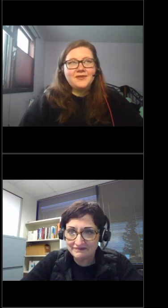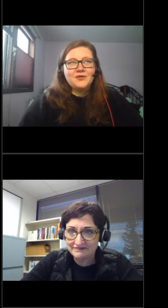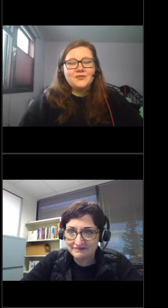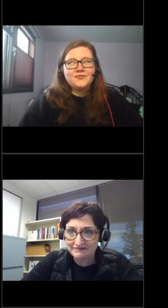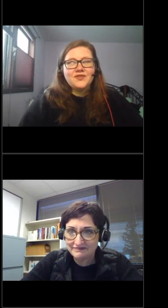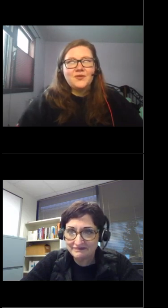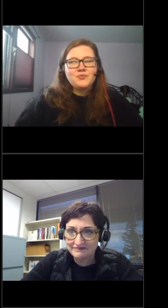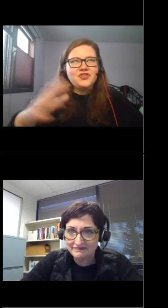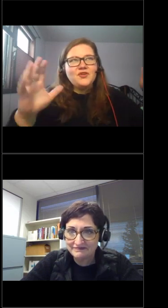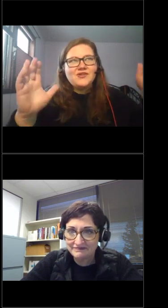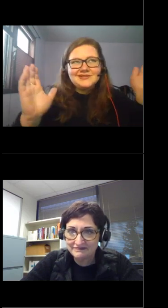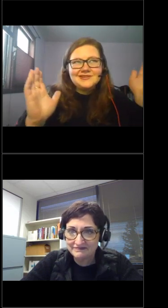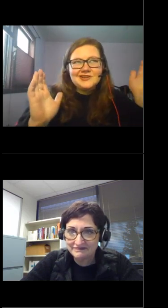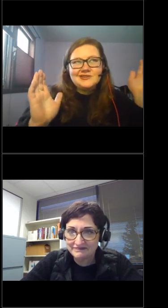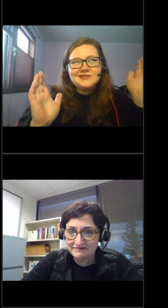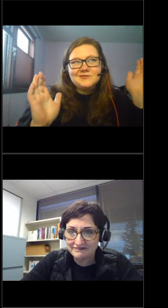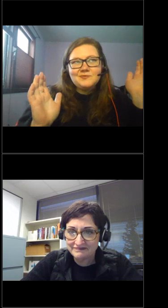like the